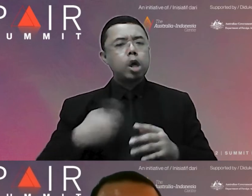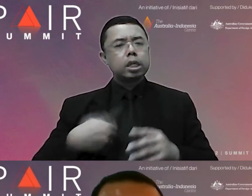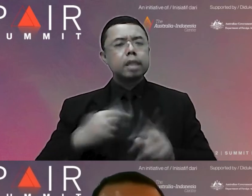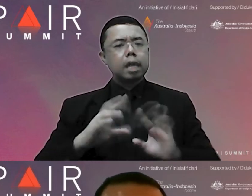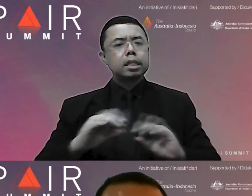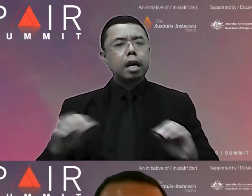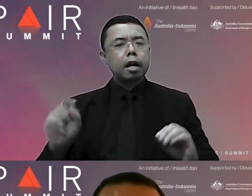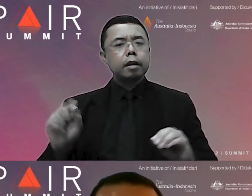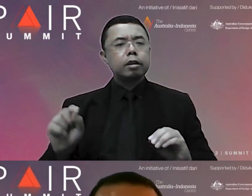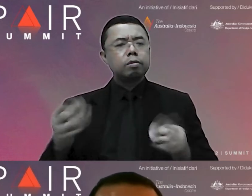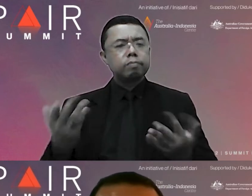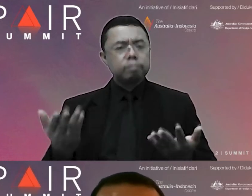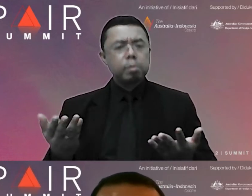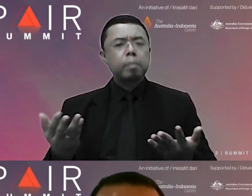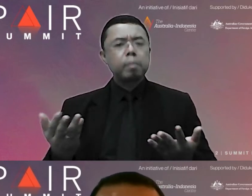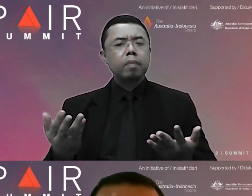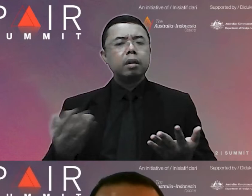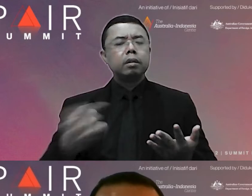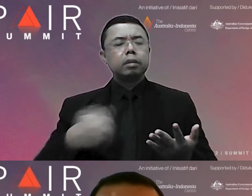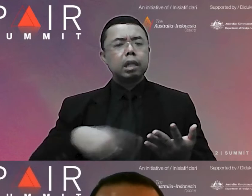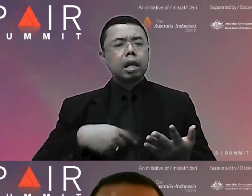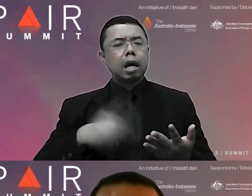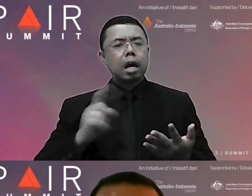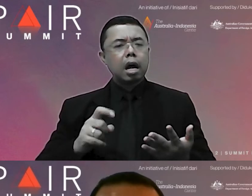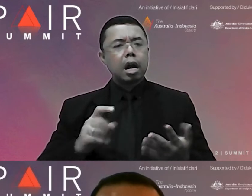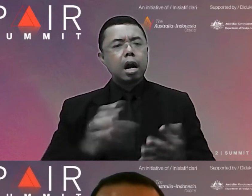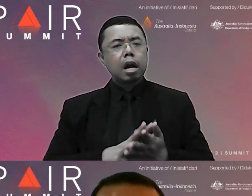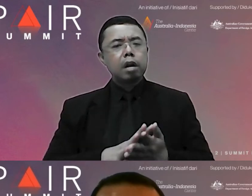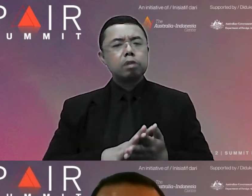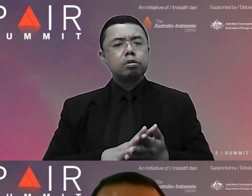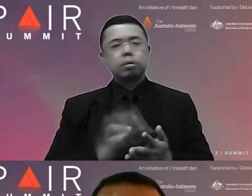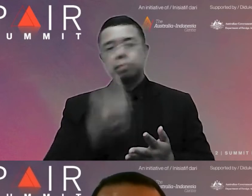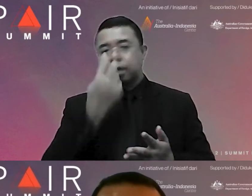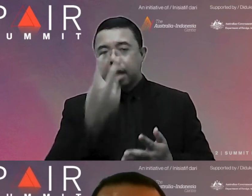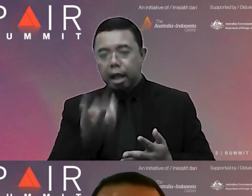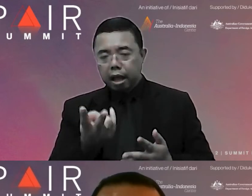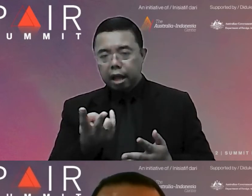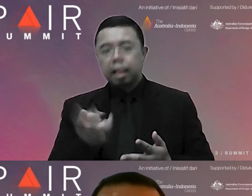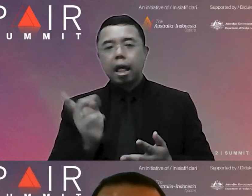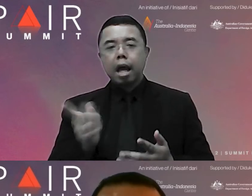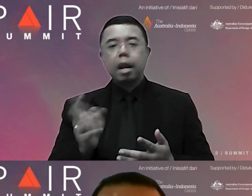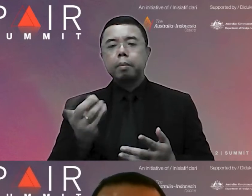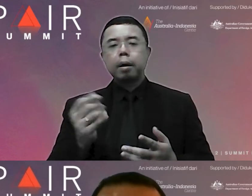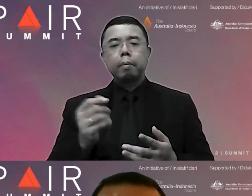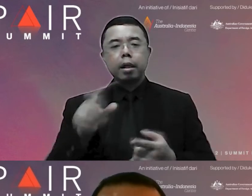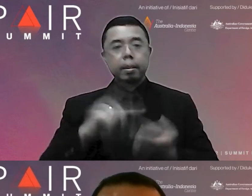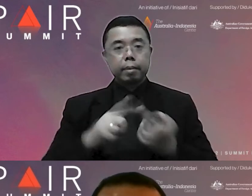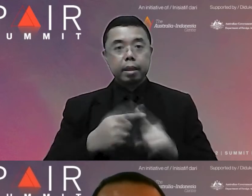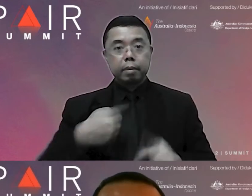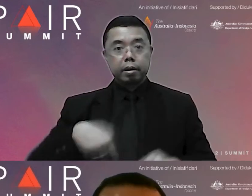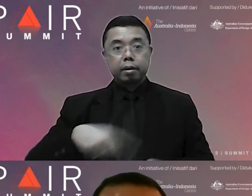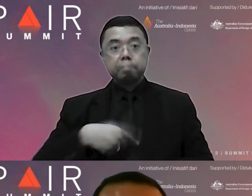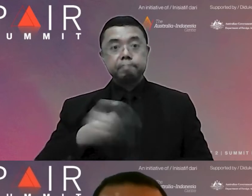it sort of like sits as a moderator of behaviour is that sort of trust and the consistency of